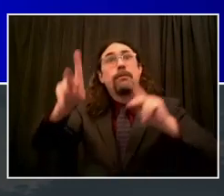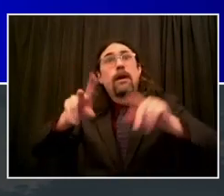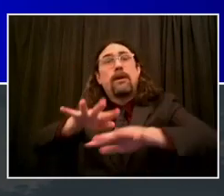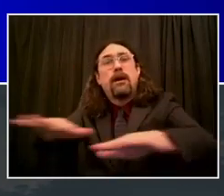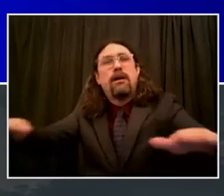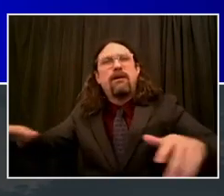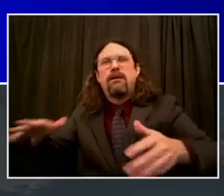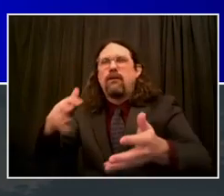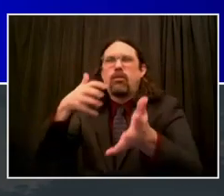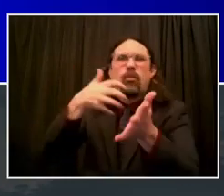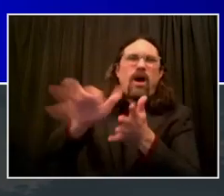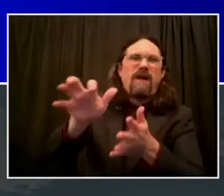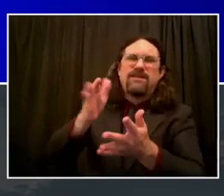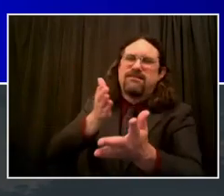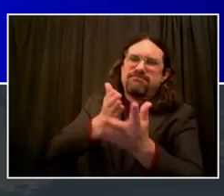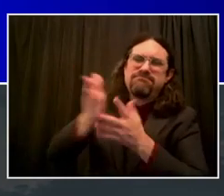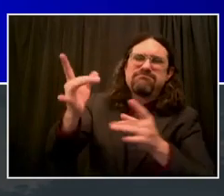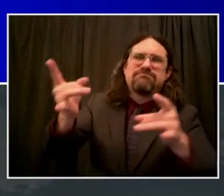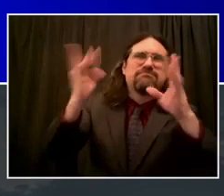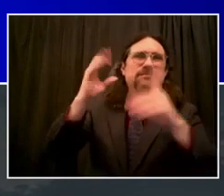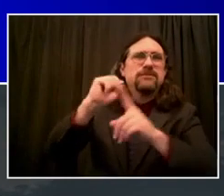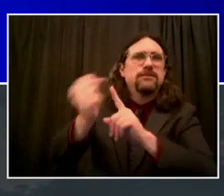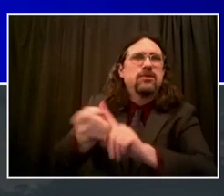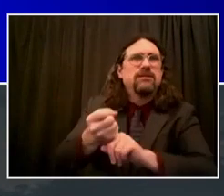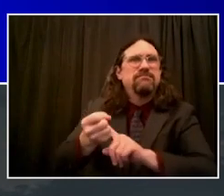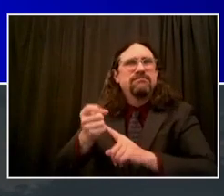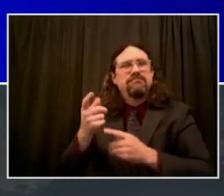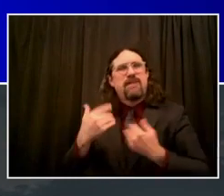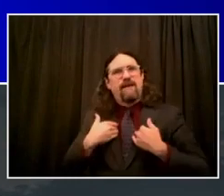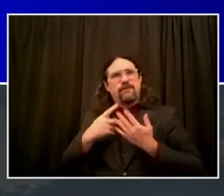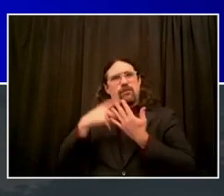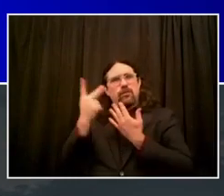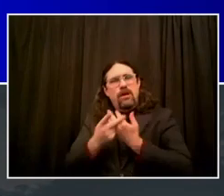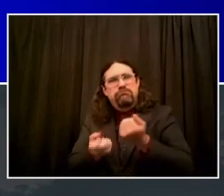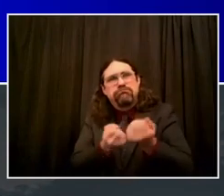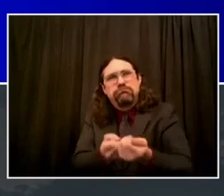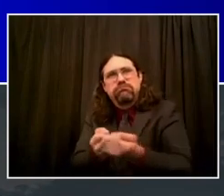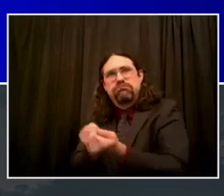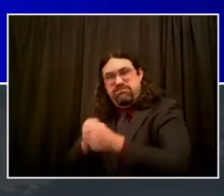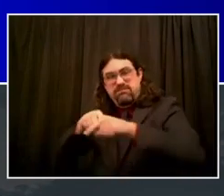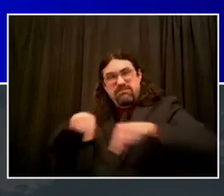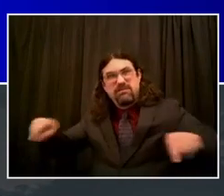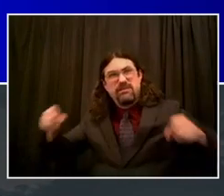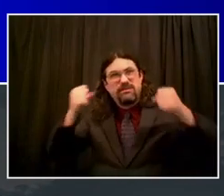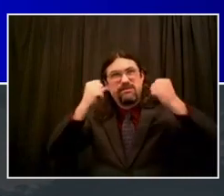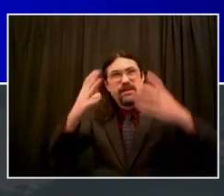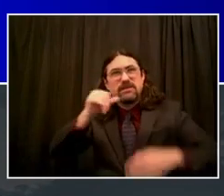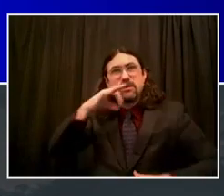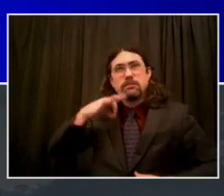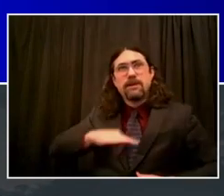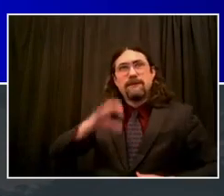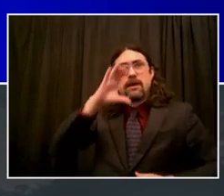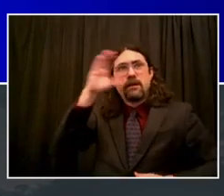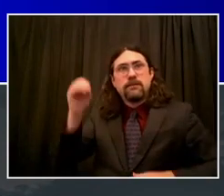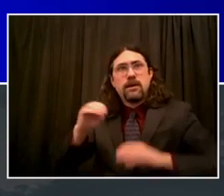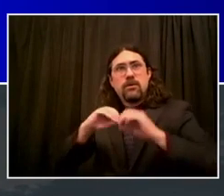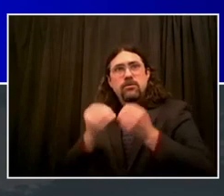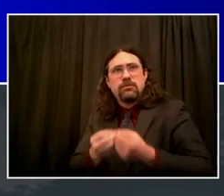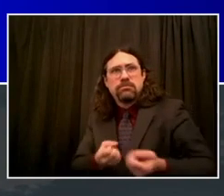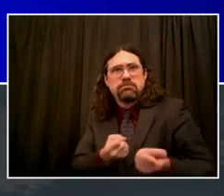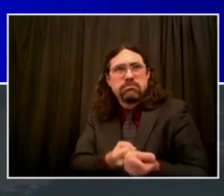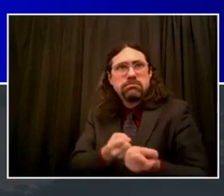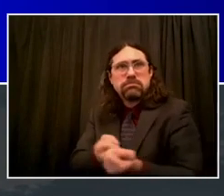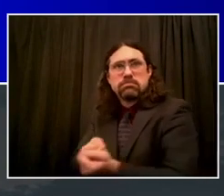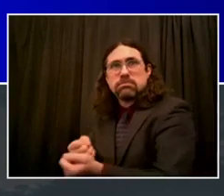work come from the communities that have been hardest hit by this pandemic. And we want to protect these folks that are not only members of the New York